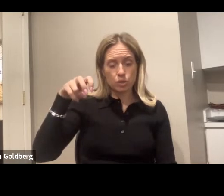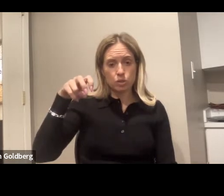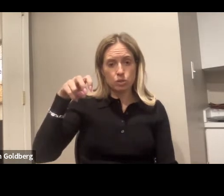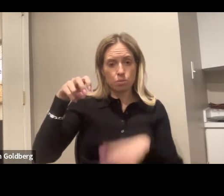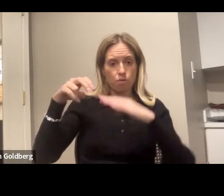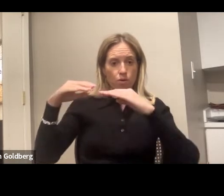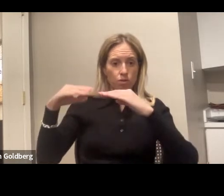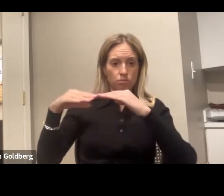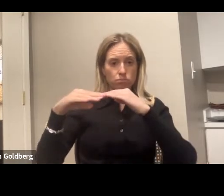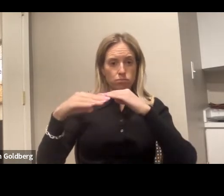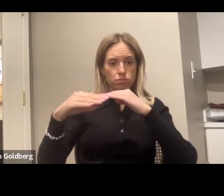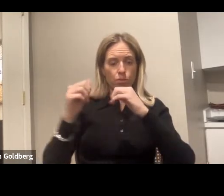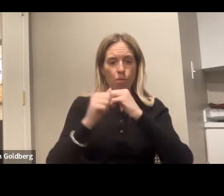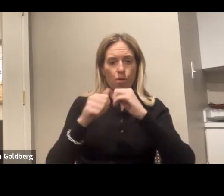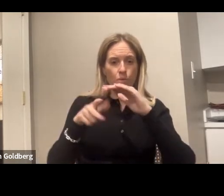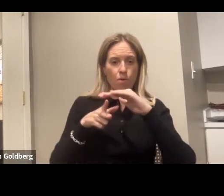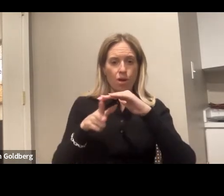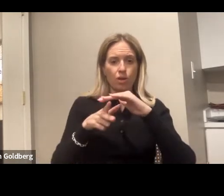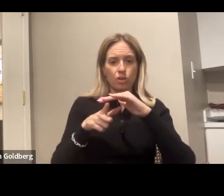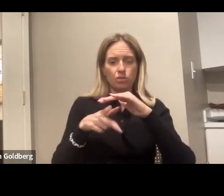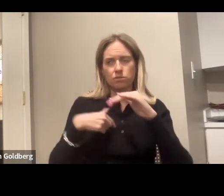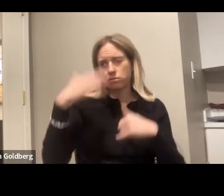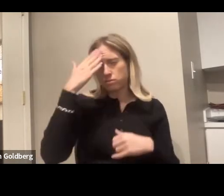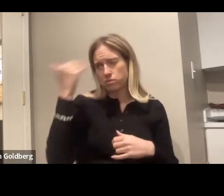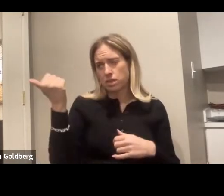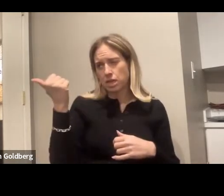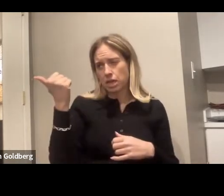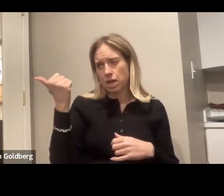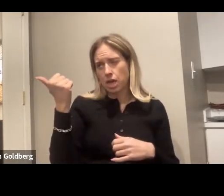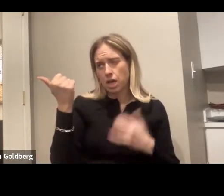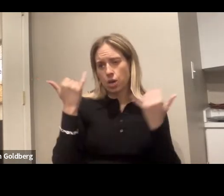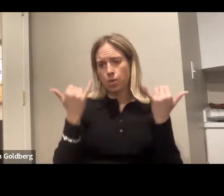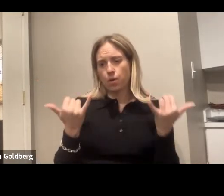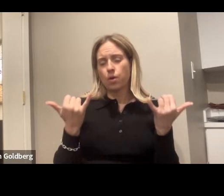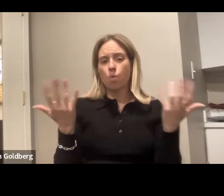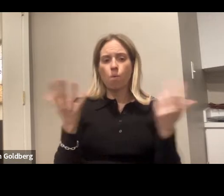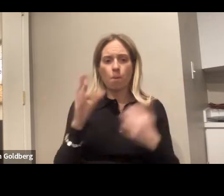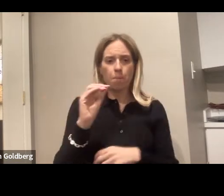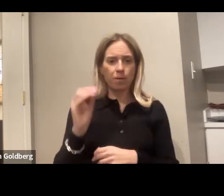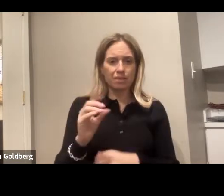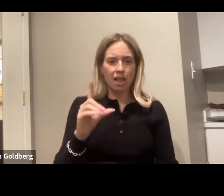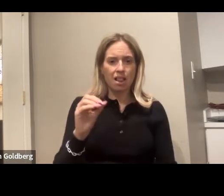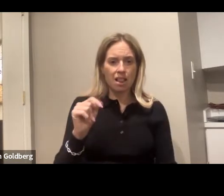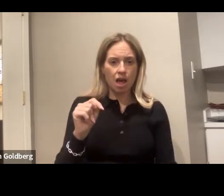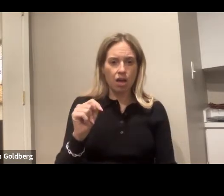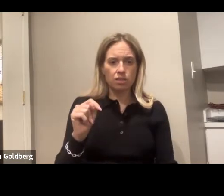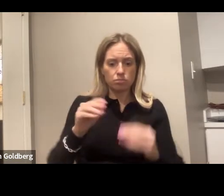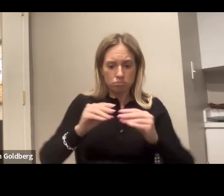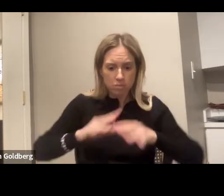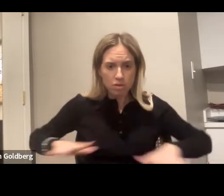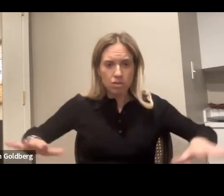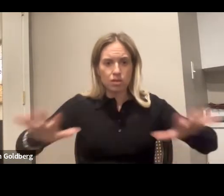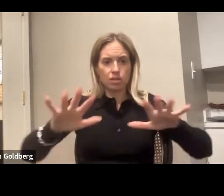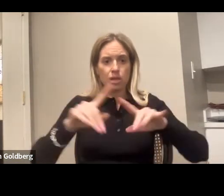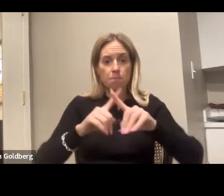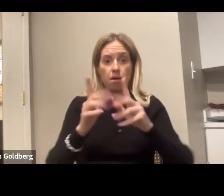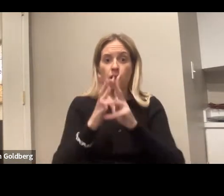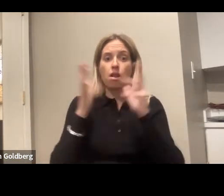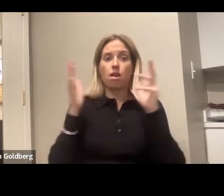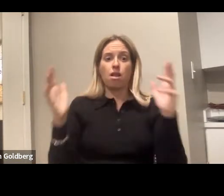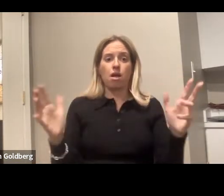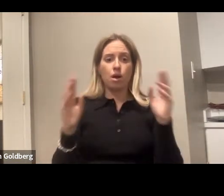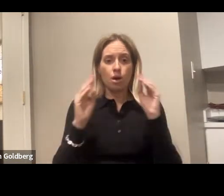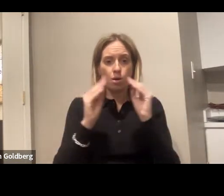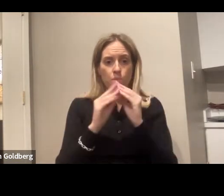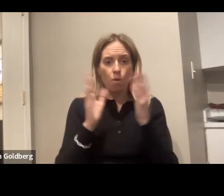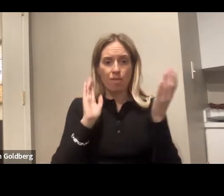the garage. I mean, I forget off the top of my head what the percentage lot occupancy was, but it's far in excess of